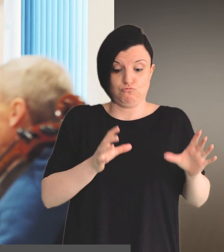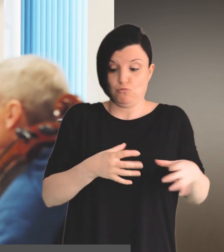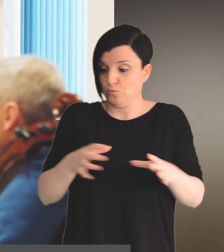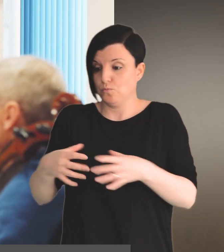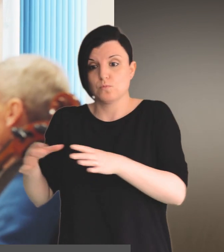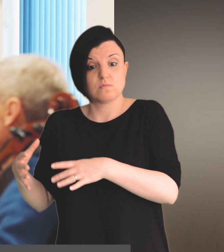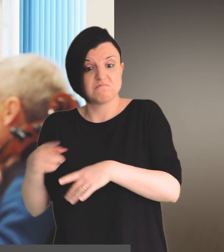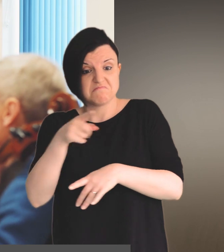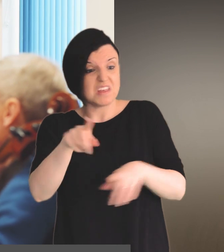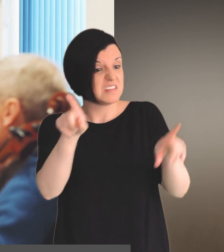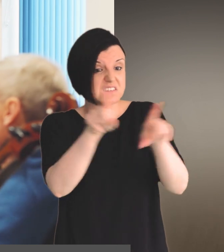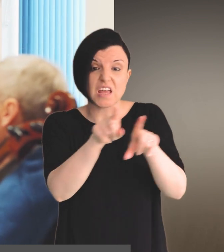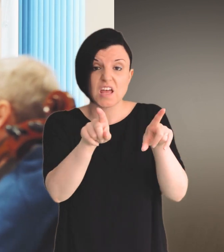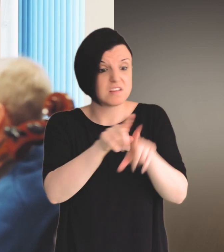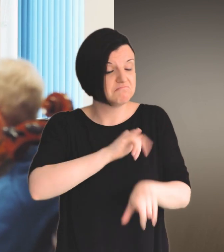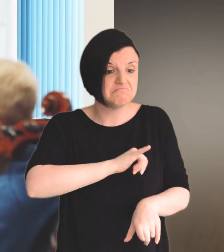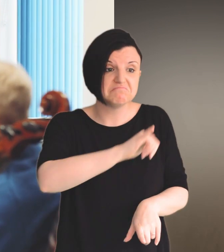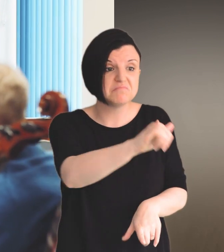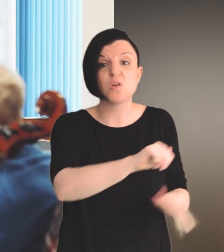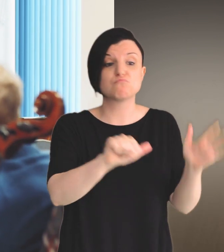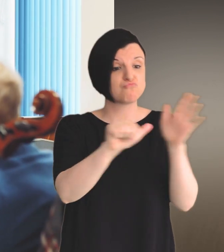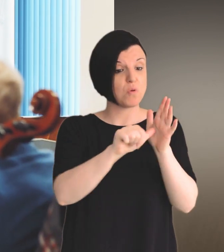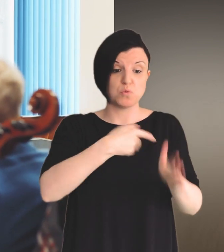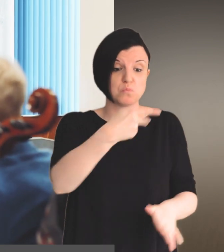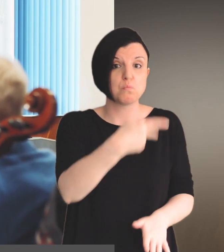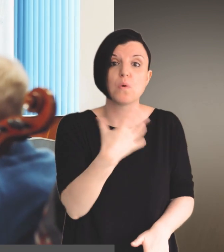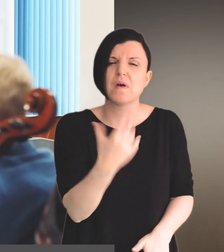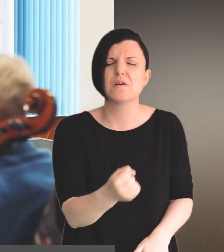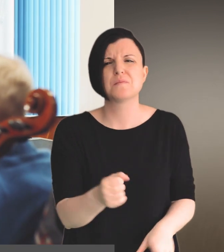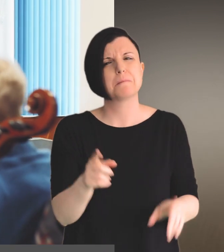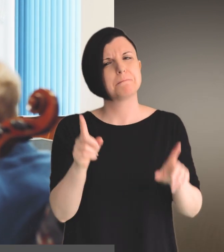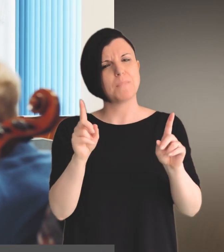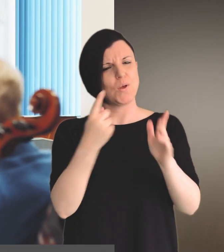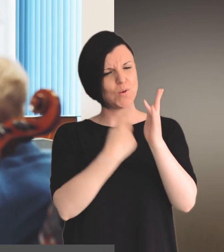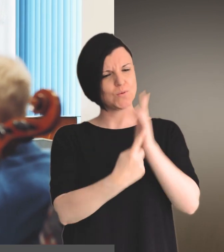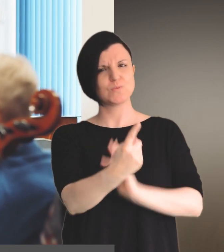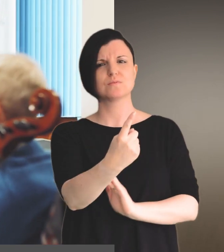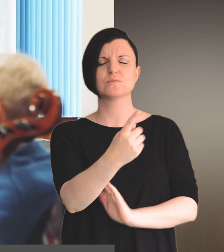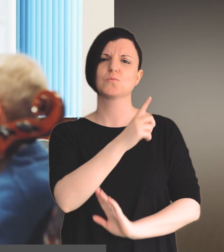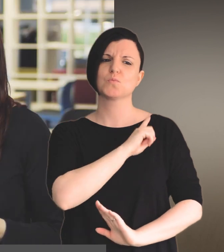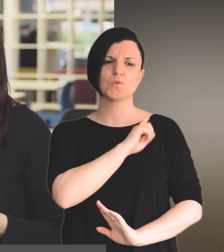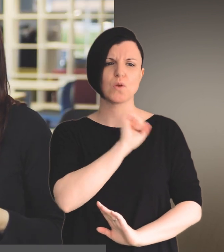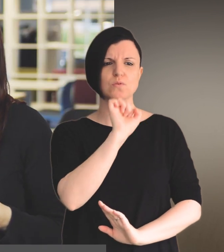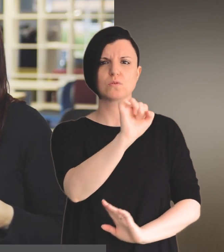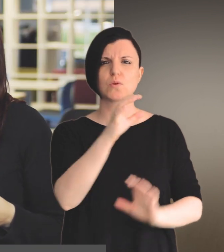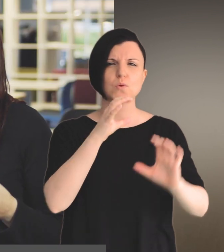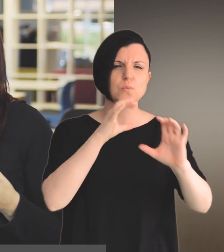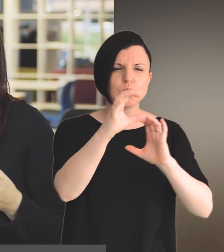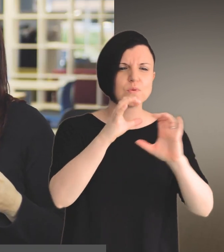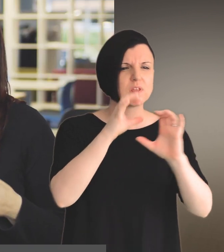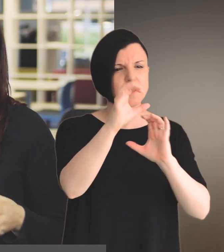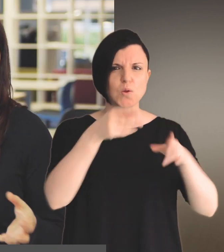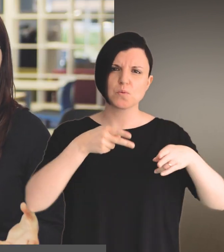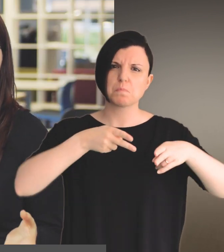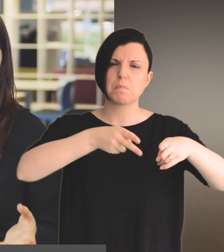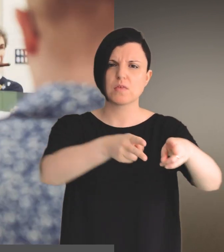have the same problems they have to overcome with the music, but they're totally unique in their own way as well, that they've found